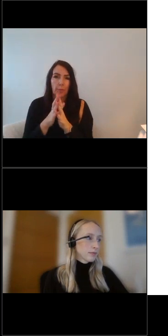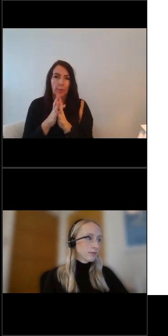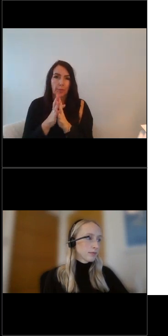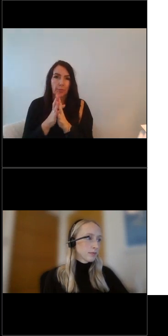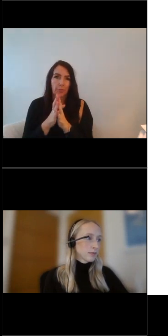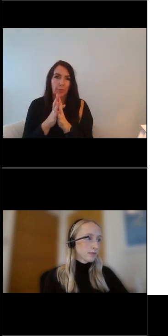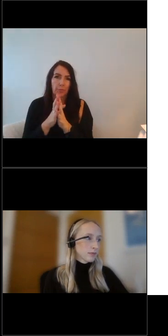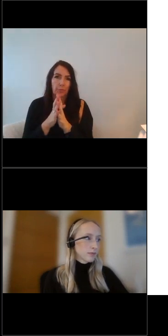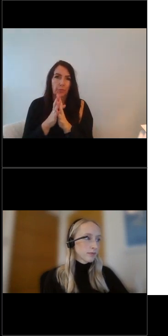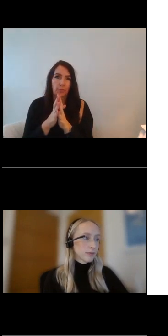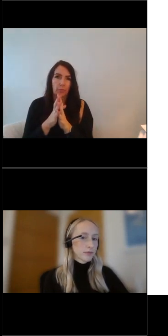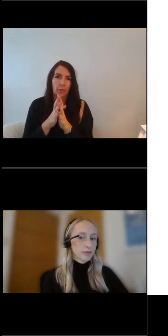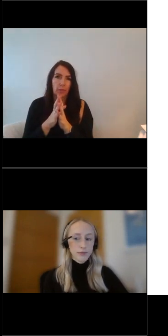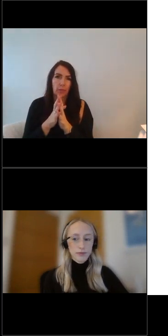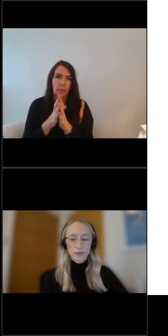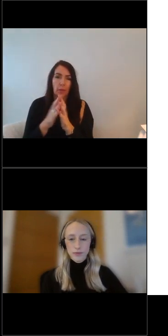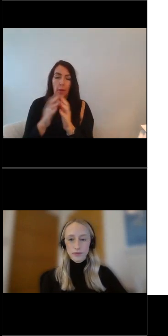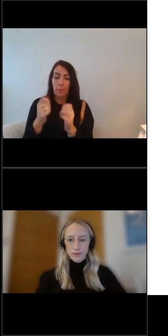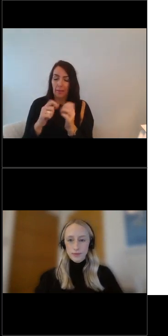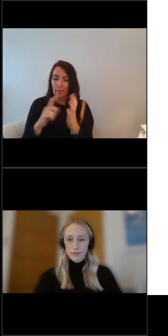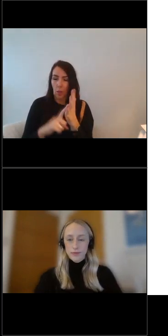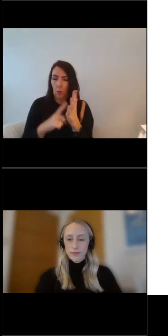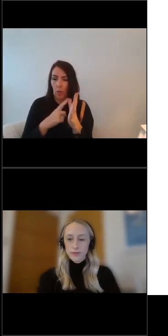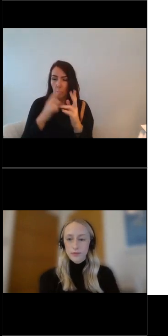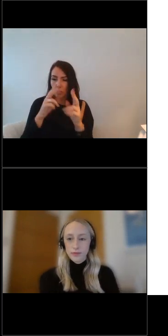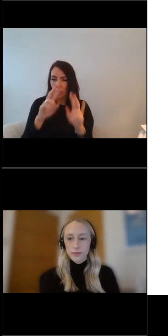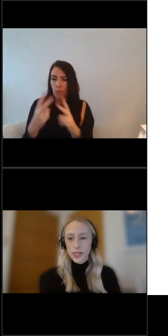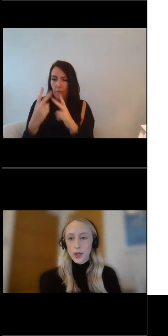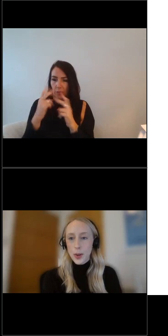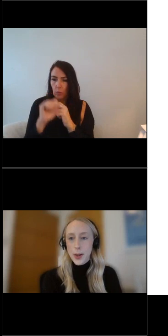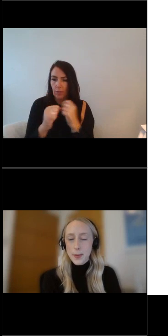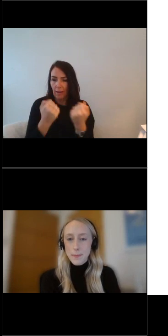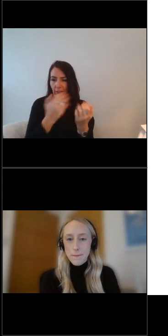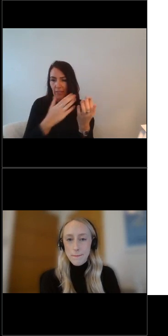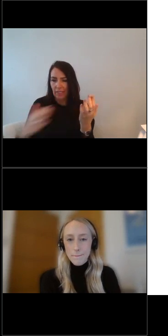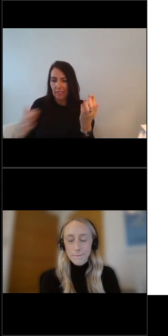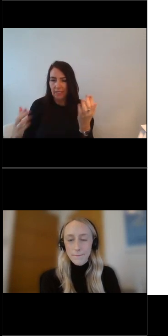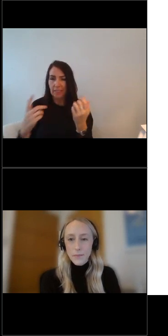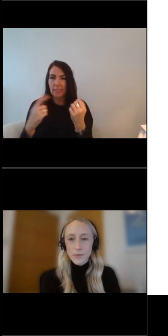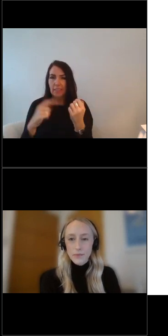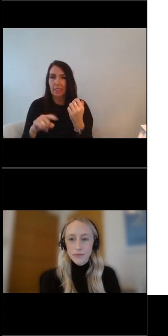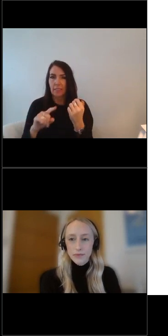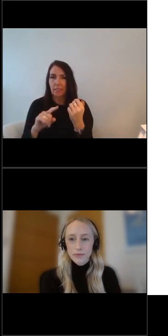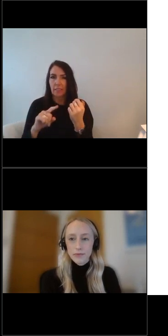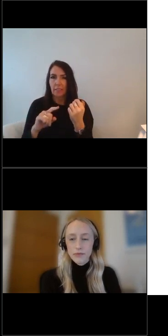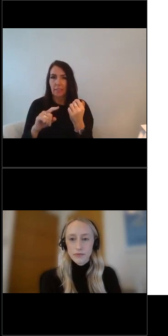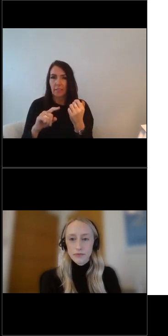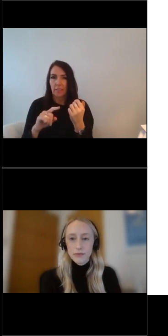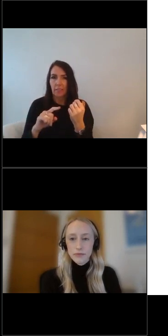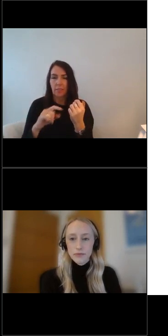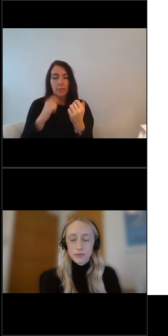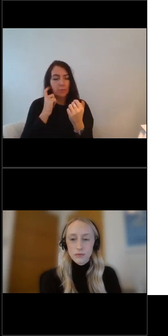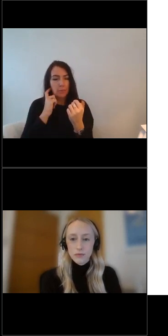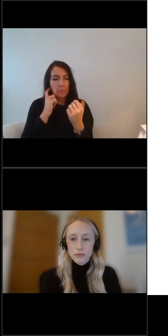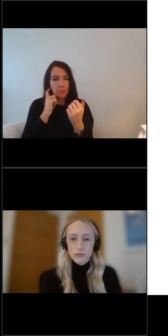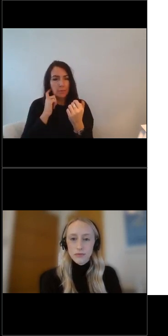looking at a fleet review for a local authority, and they were very keen to show me their backup